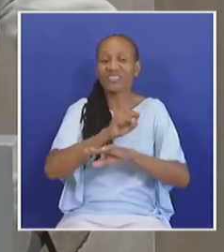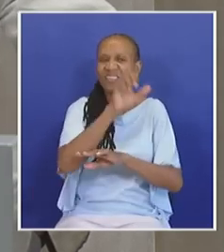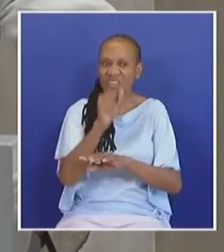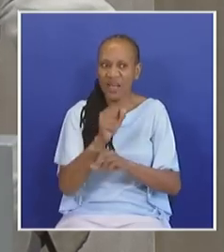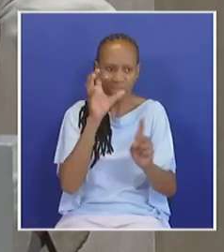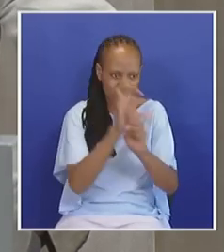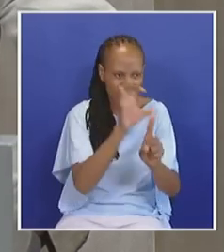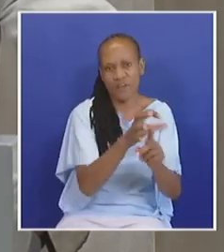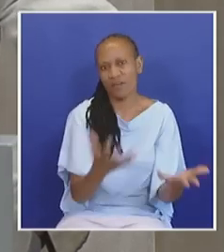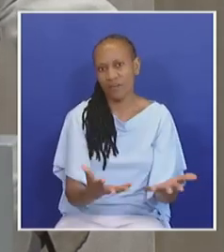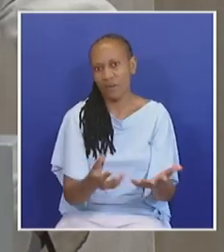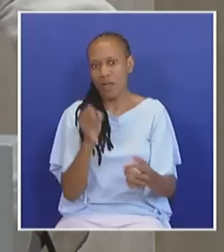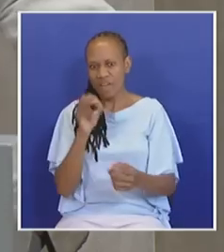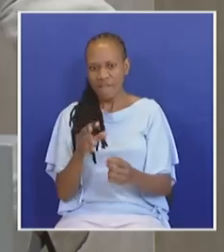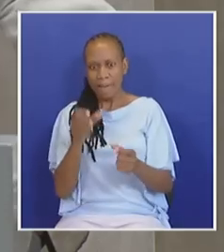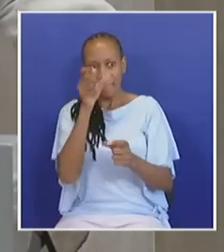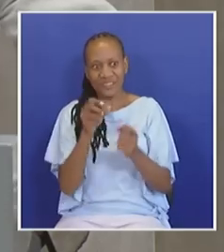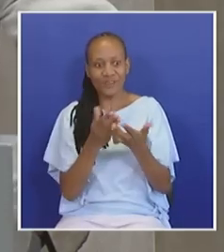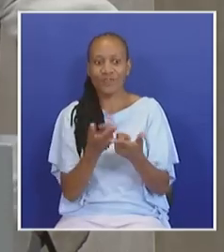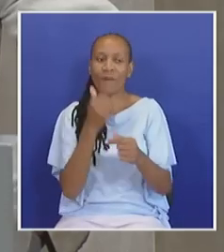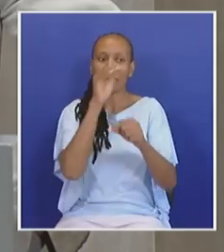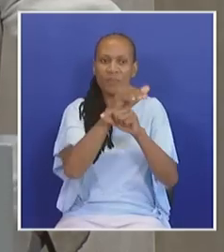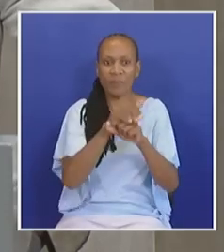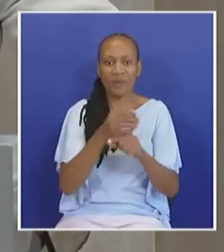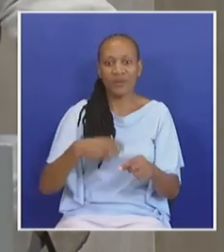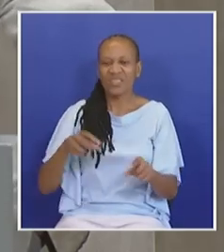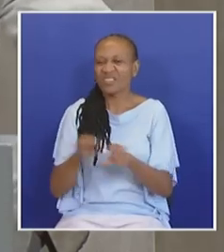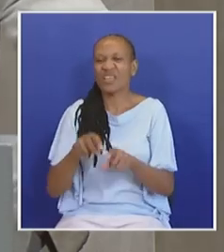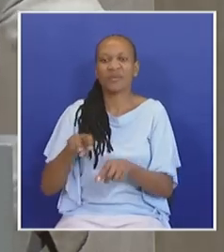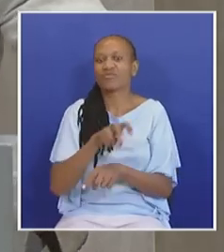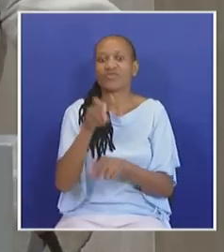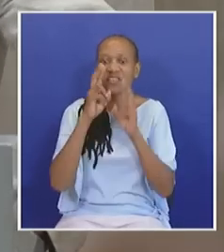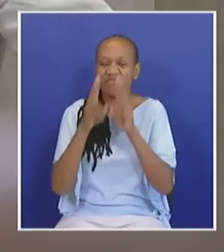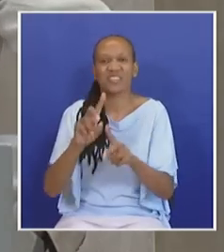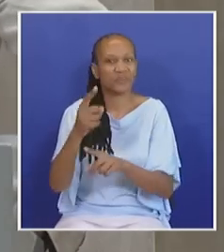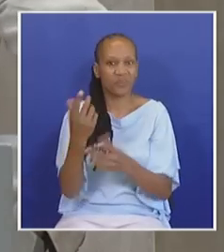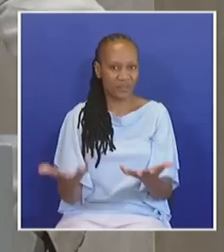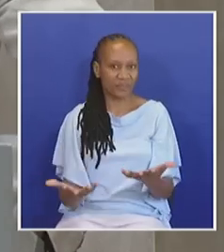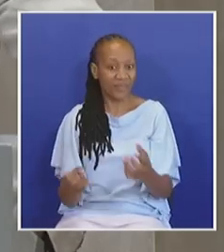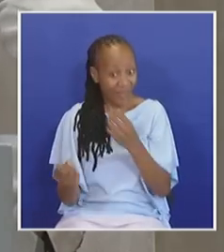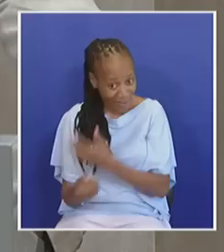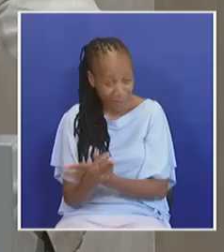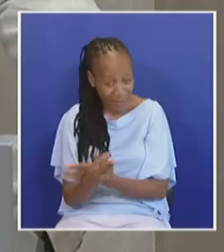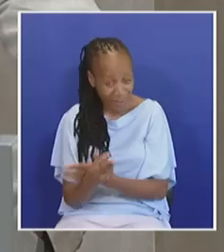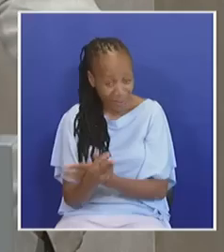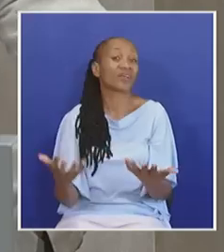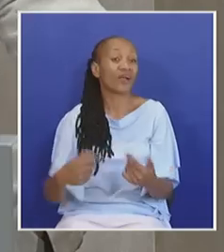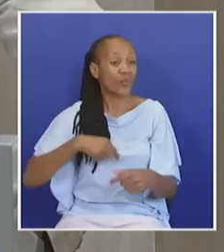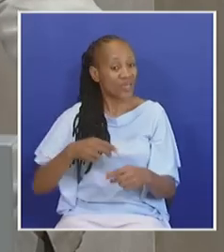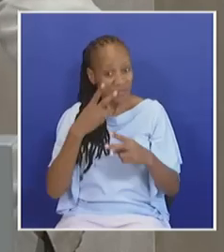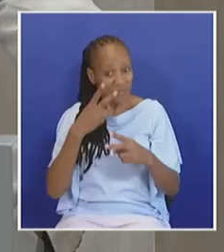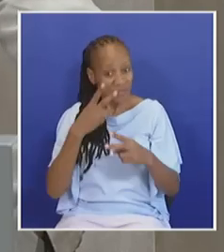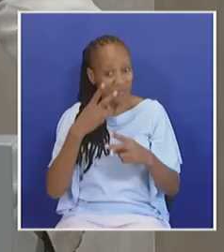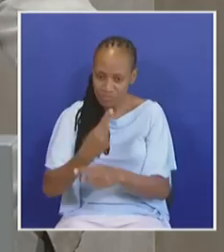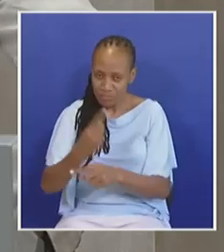African, they are treated as tourists. This is an apartheid legacy mindset which has become a reality that we have to deal with.